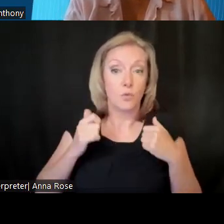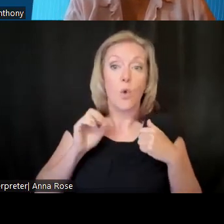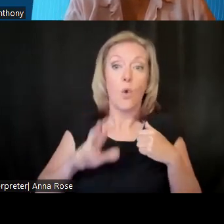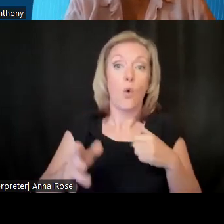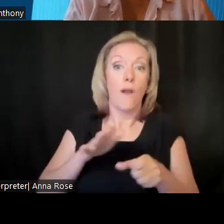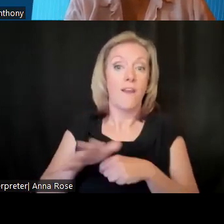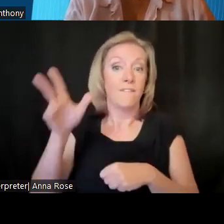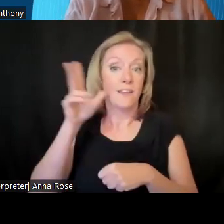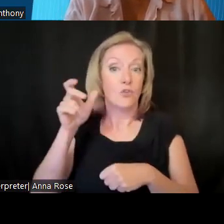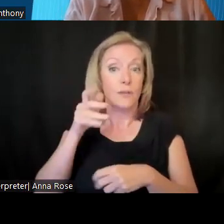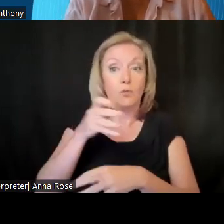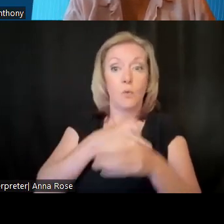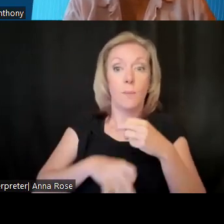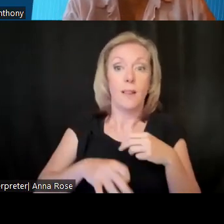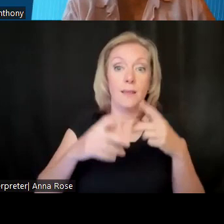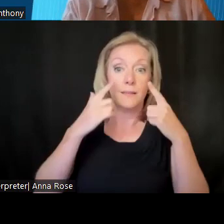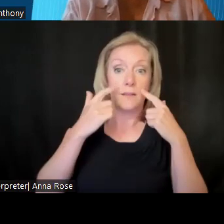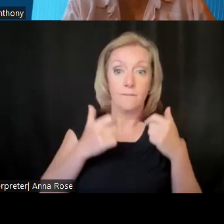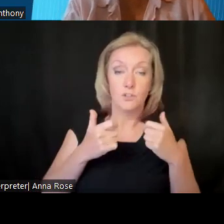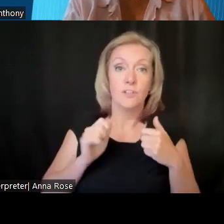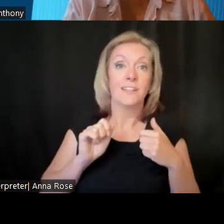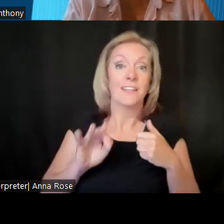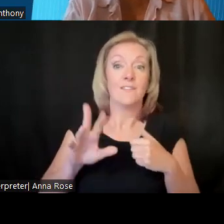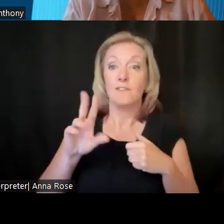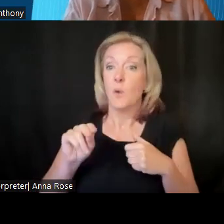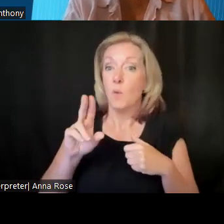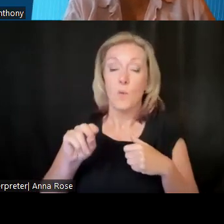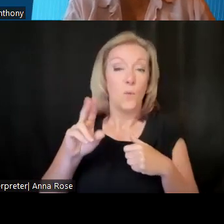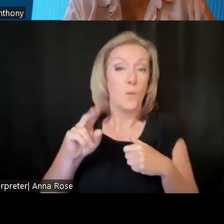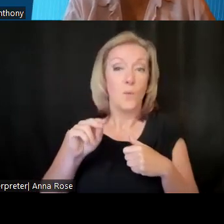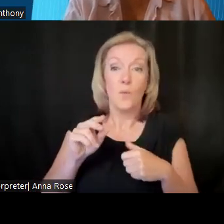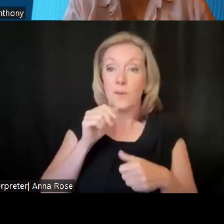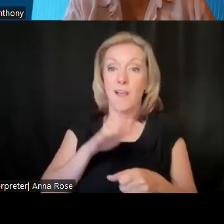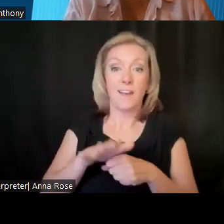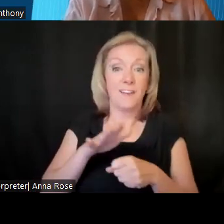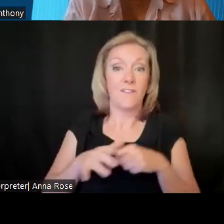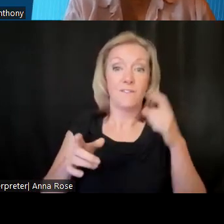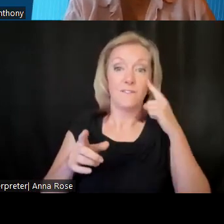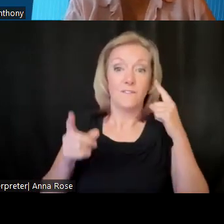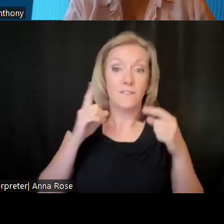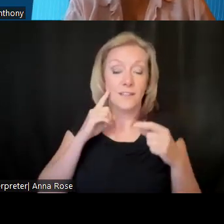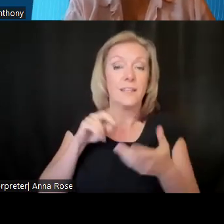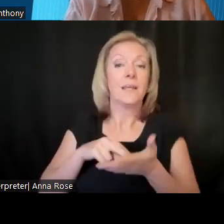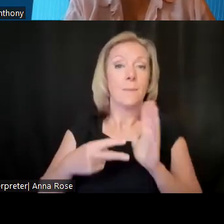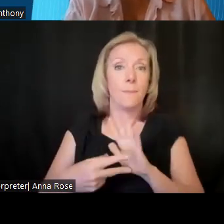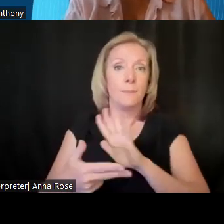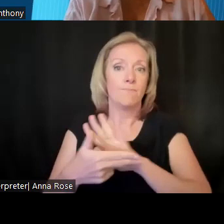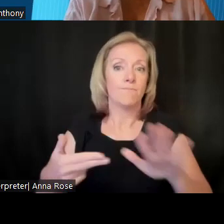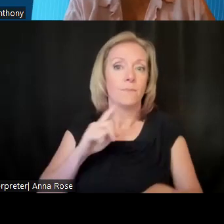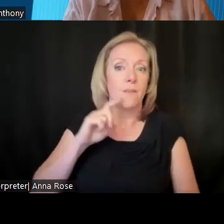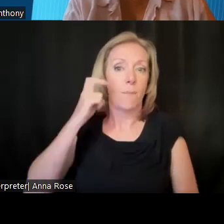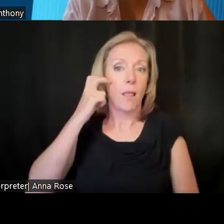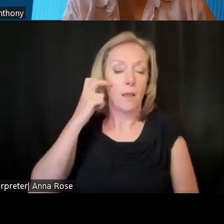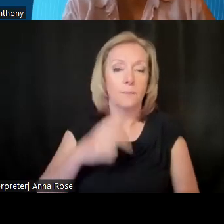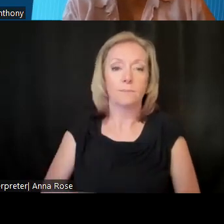to compensate for his lack of vision? If the answer is no to either to both questions, the learner usually can be defined as